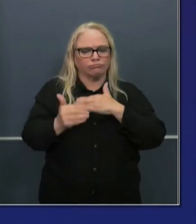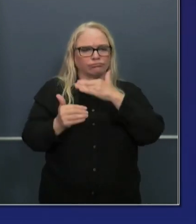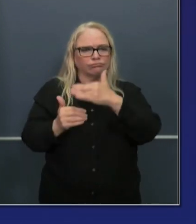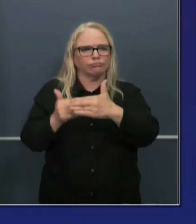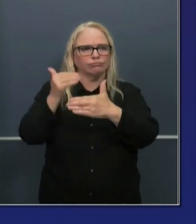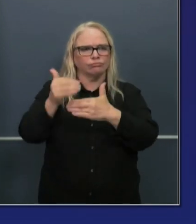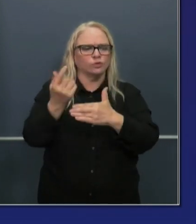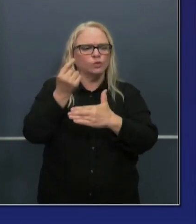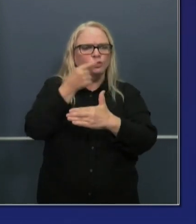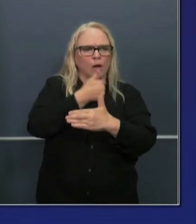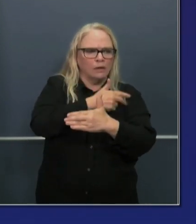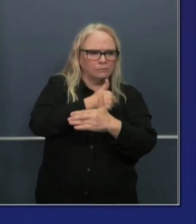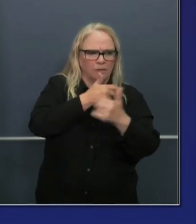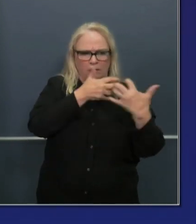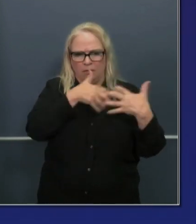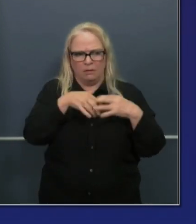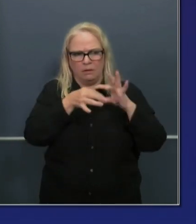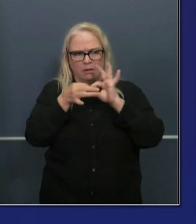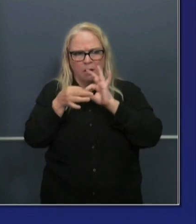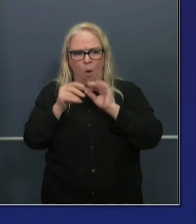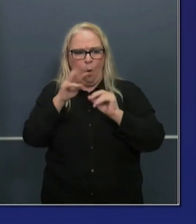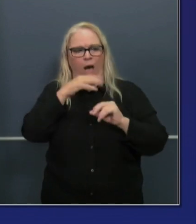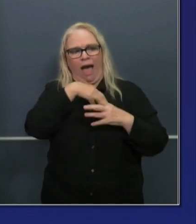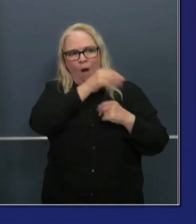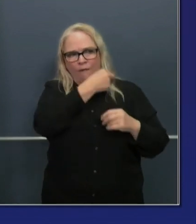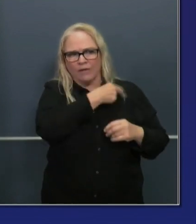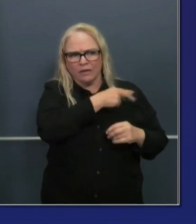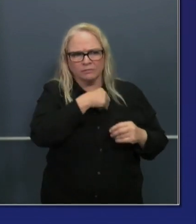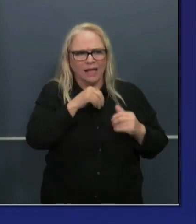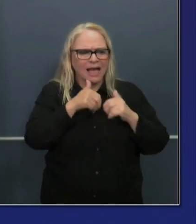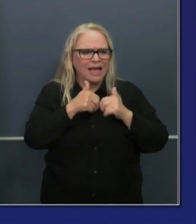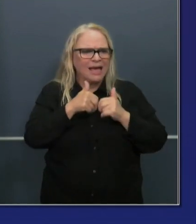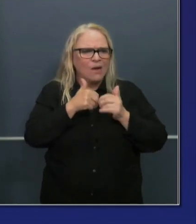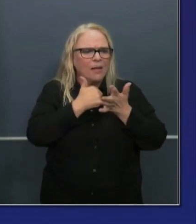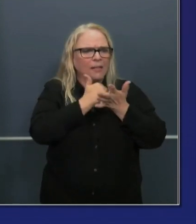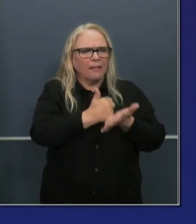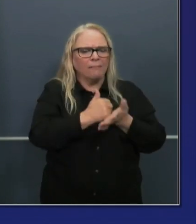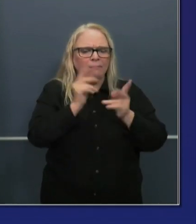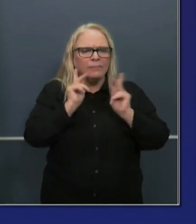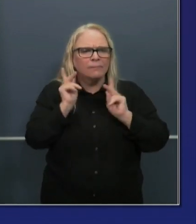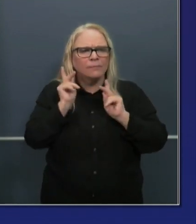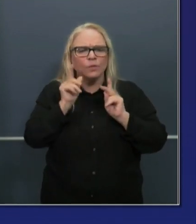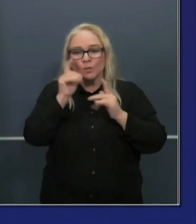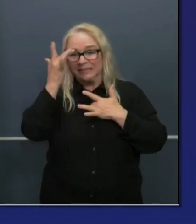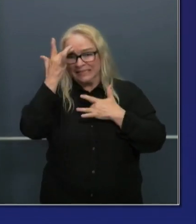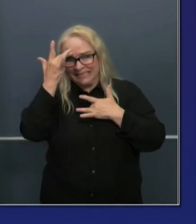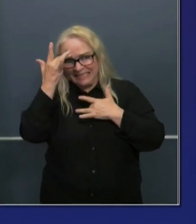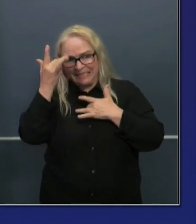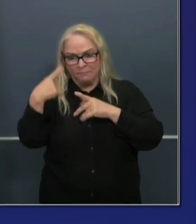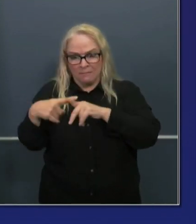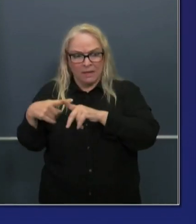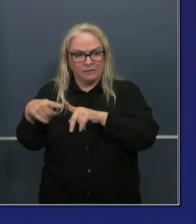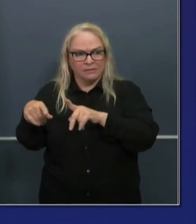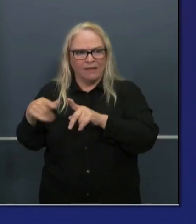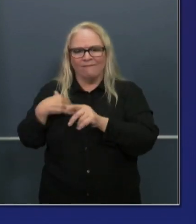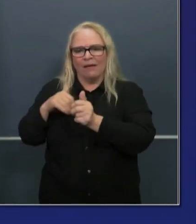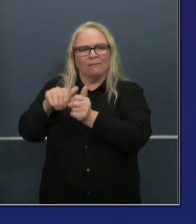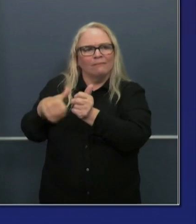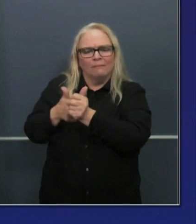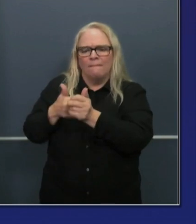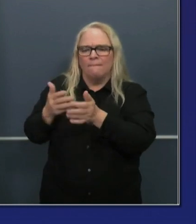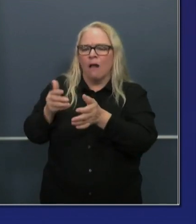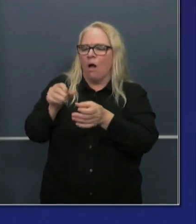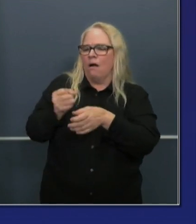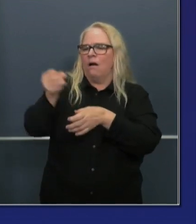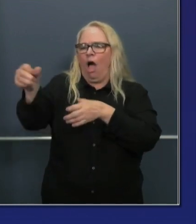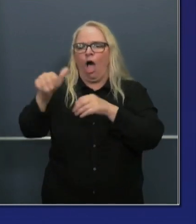off-site, within the hospital system, healthcare delivery system, and within our alternative care system if we see a significant